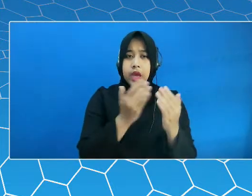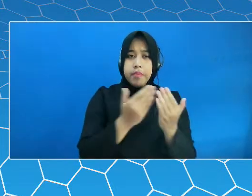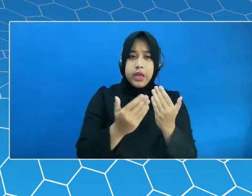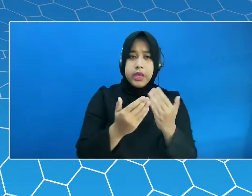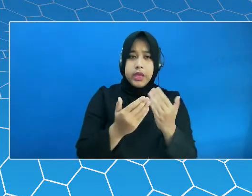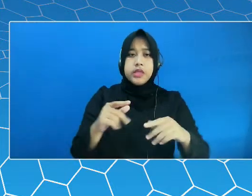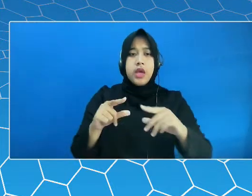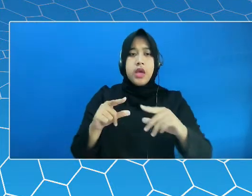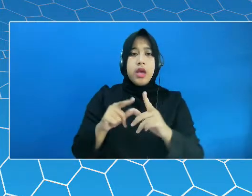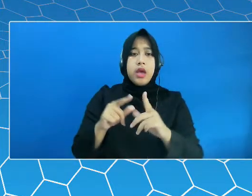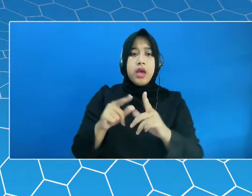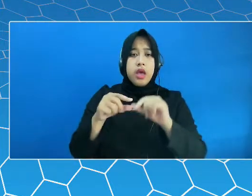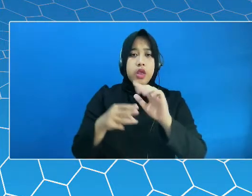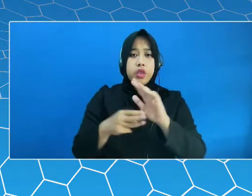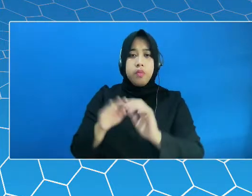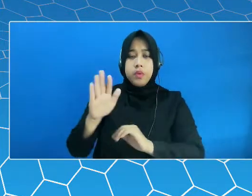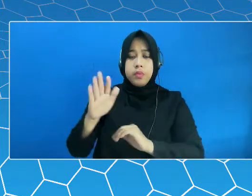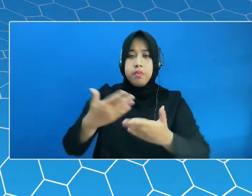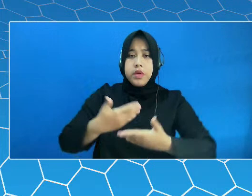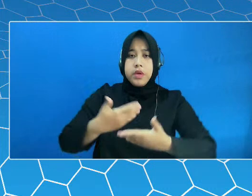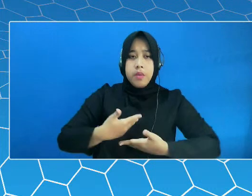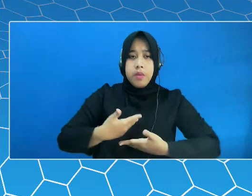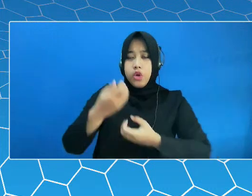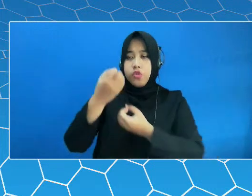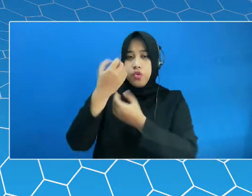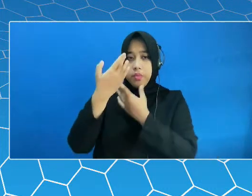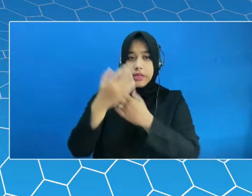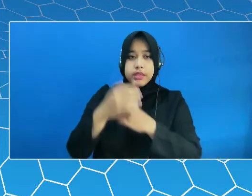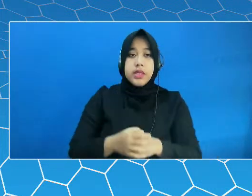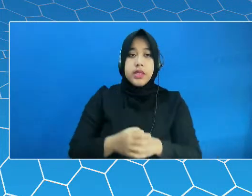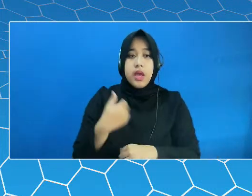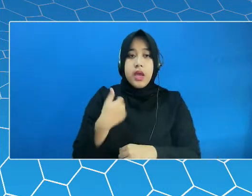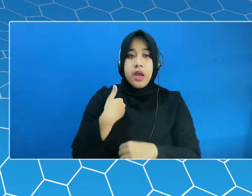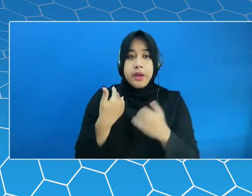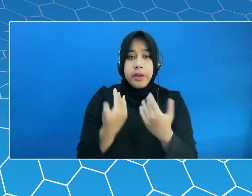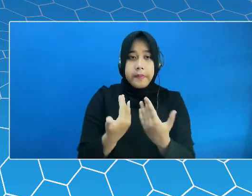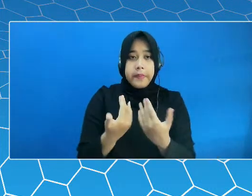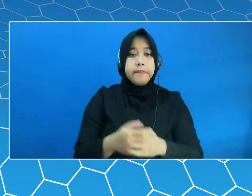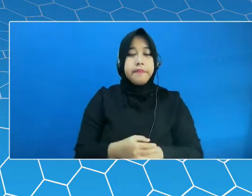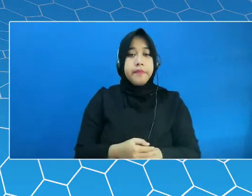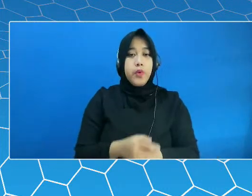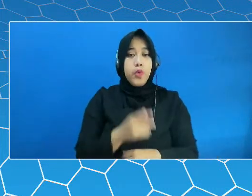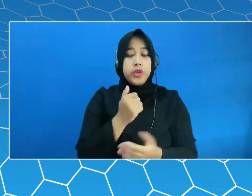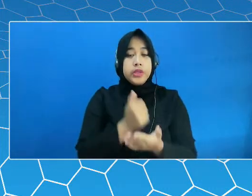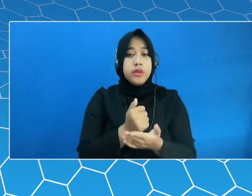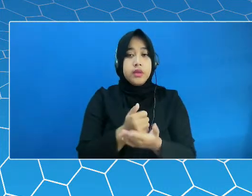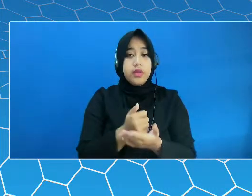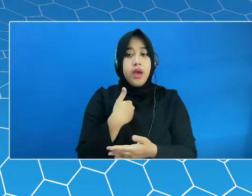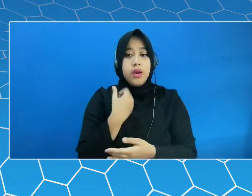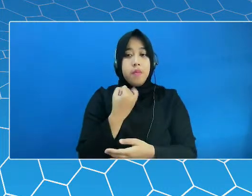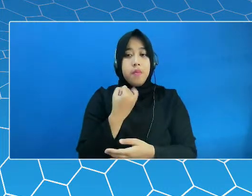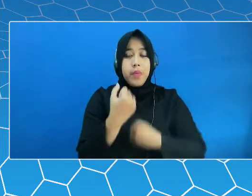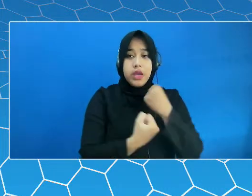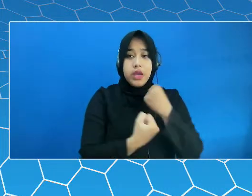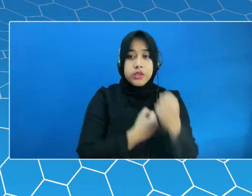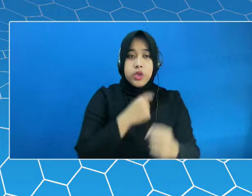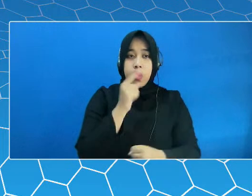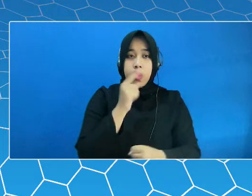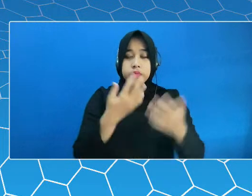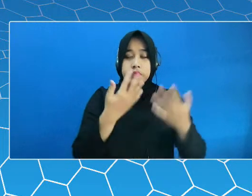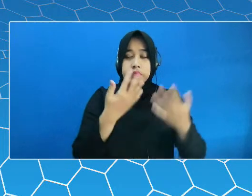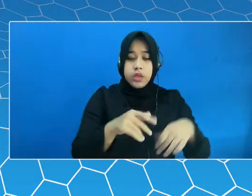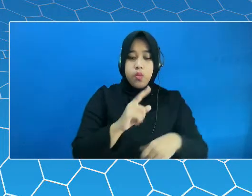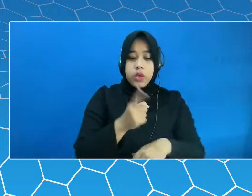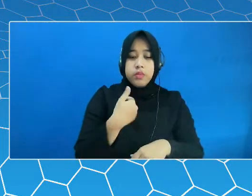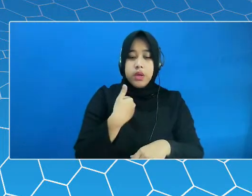notifications when PROs are to be completed. And you can see here a patient